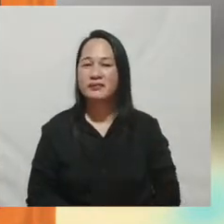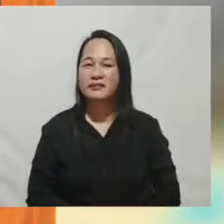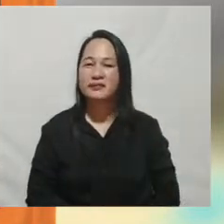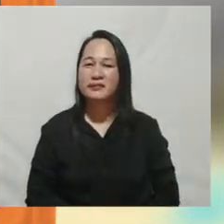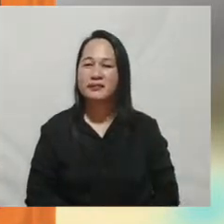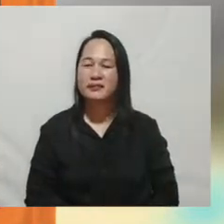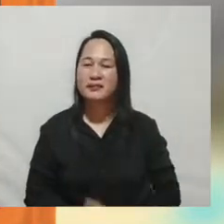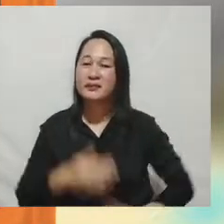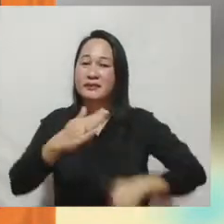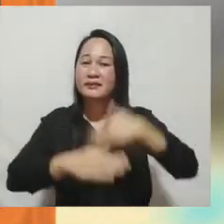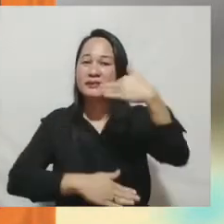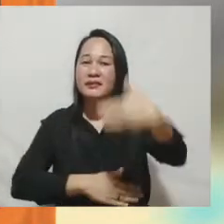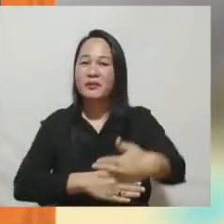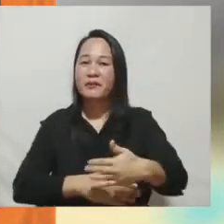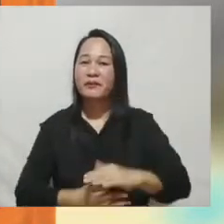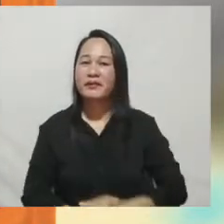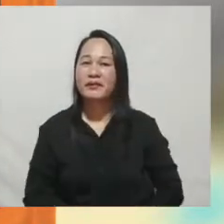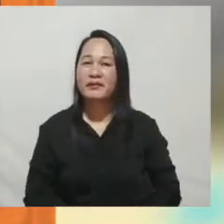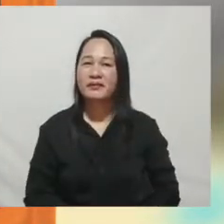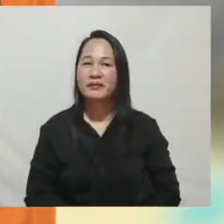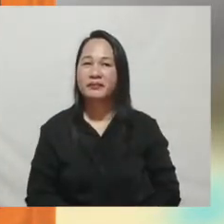Next.